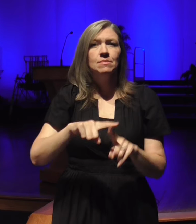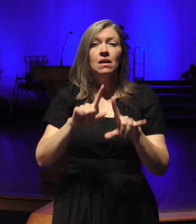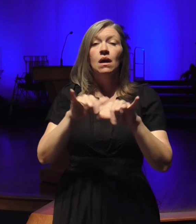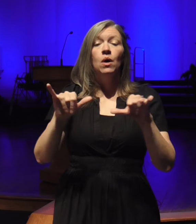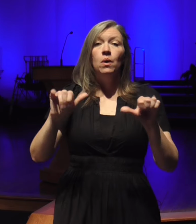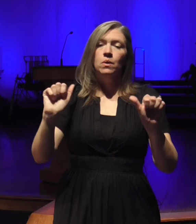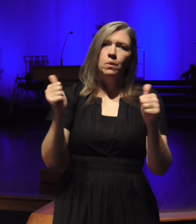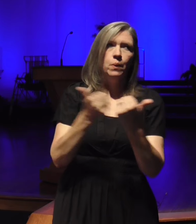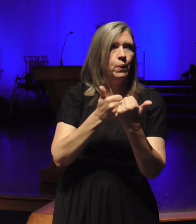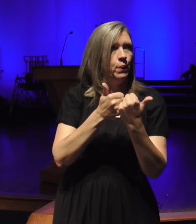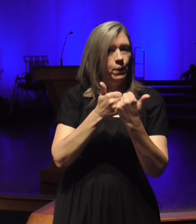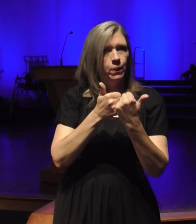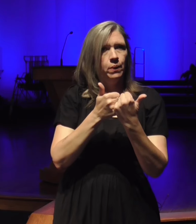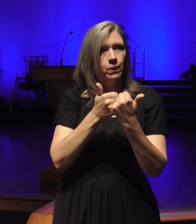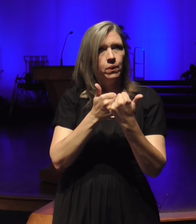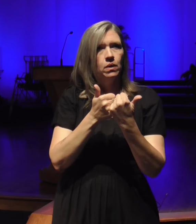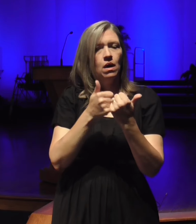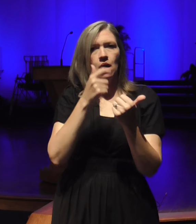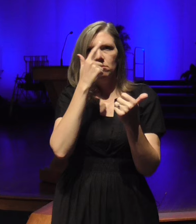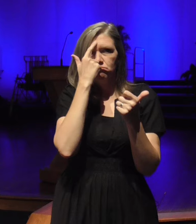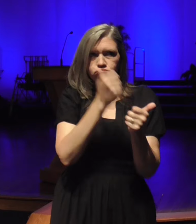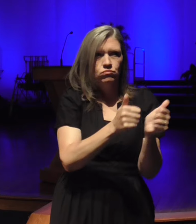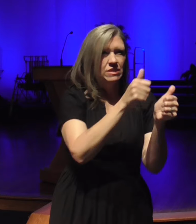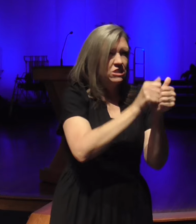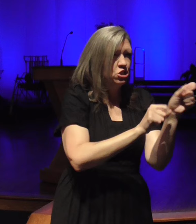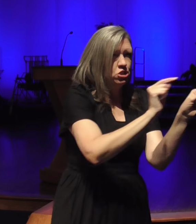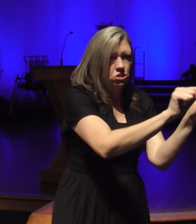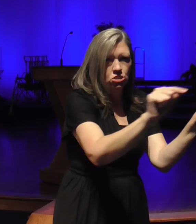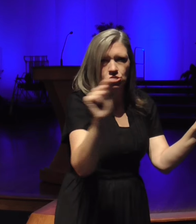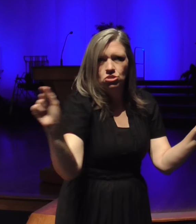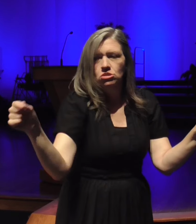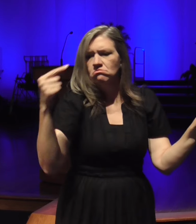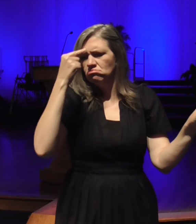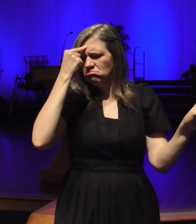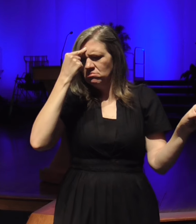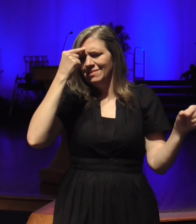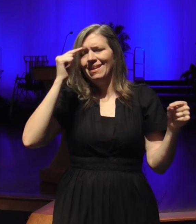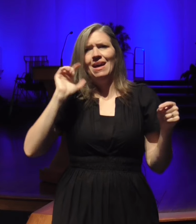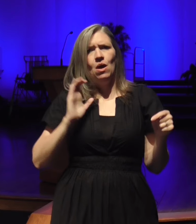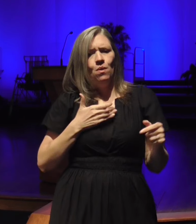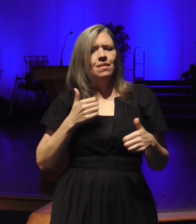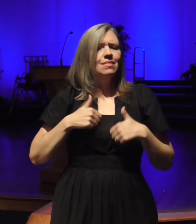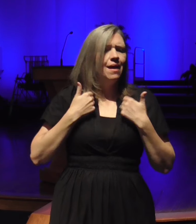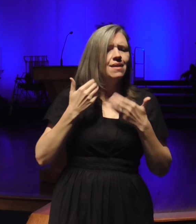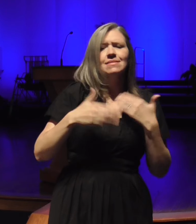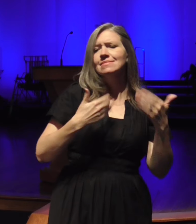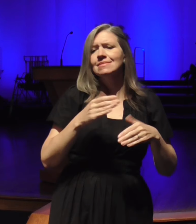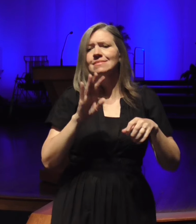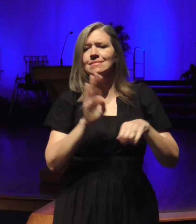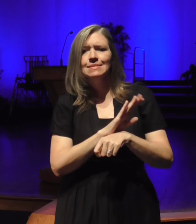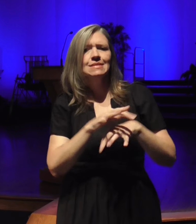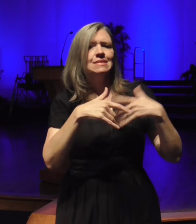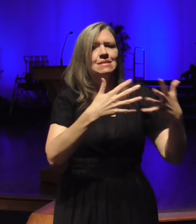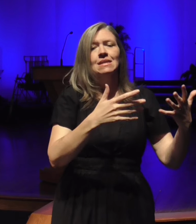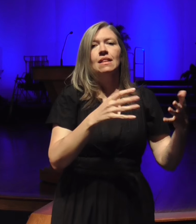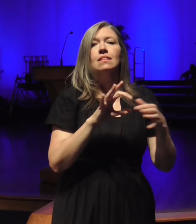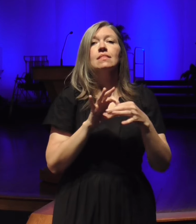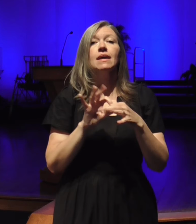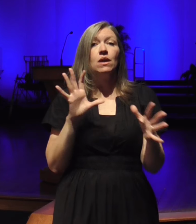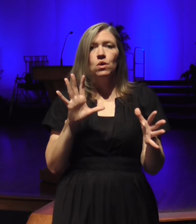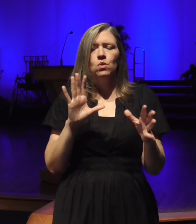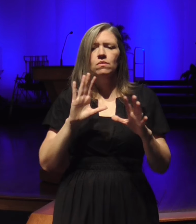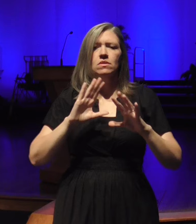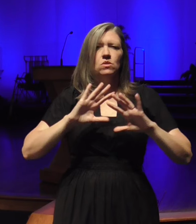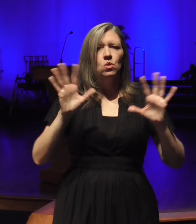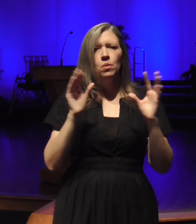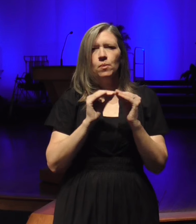consciousness. As positive a spiritual idea, how challenging that it's up to each one of us in